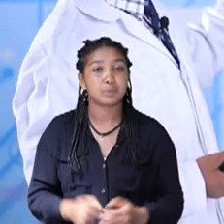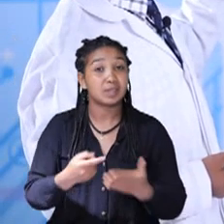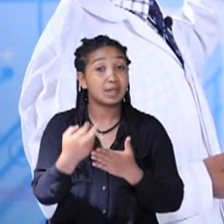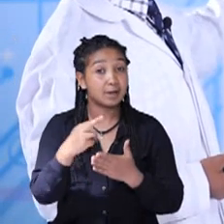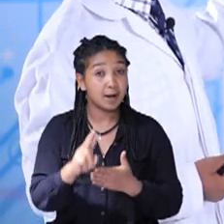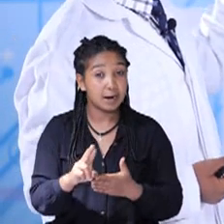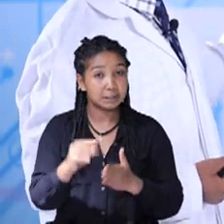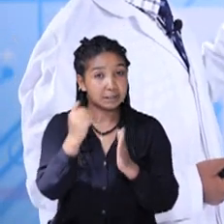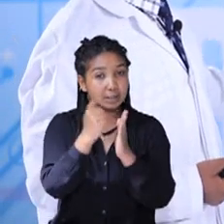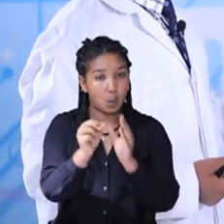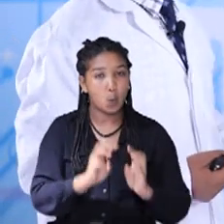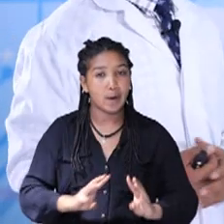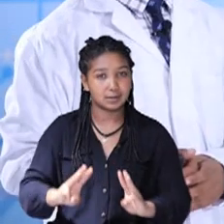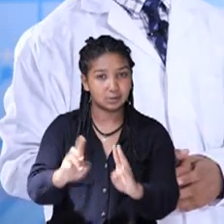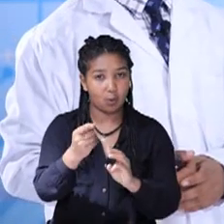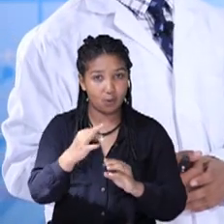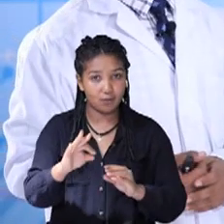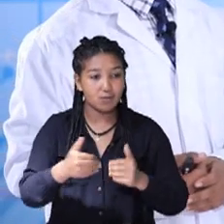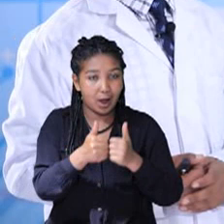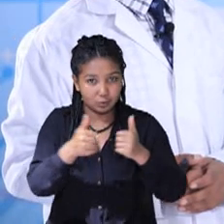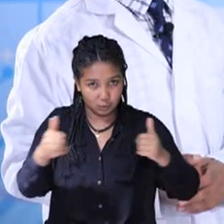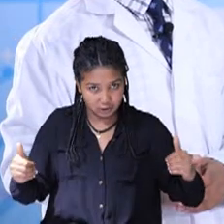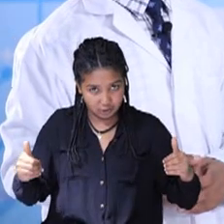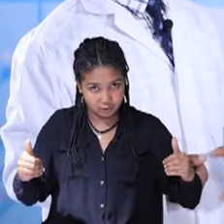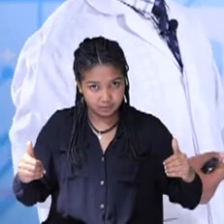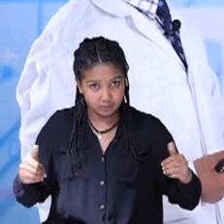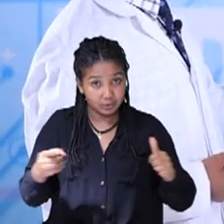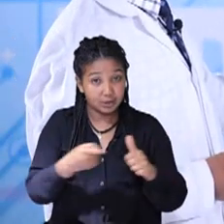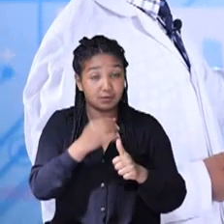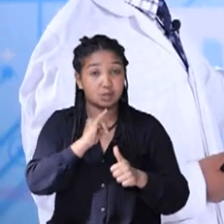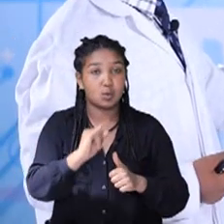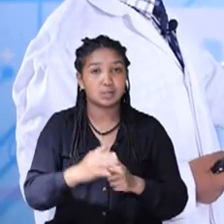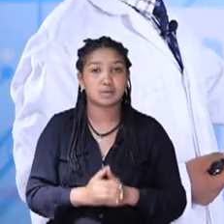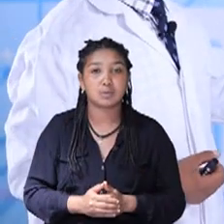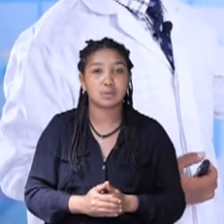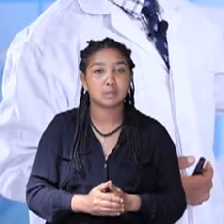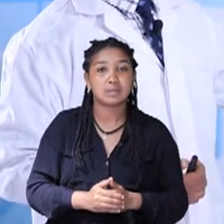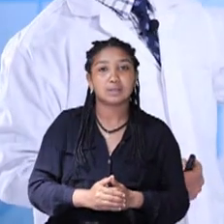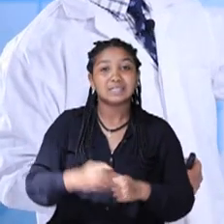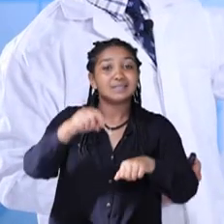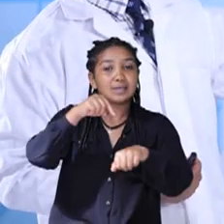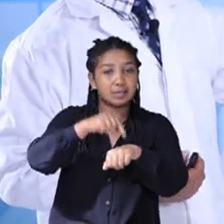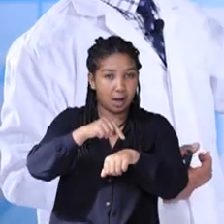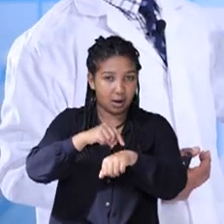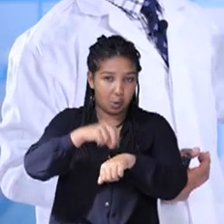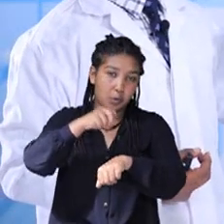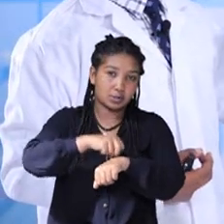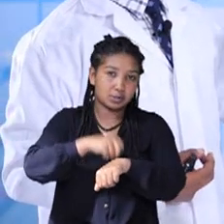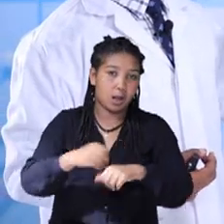Here are some ways of isolation. The first one is seasonal isolation.